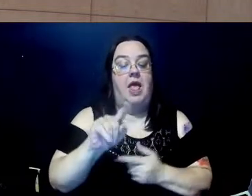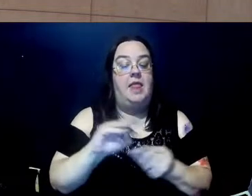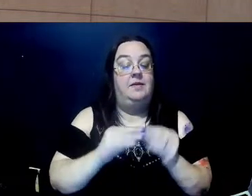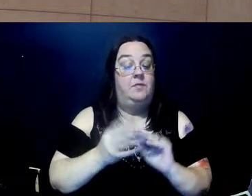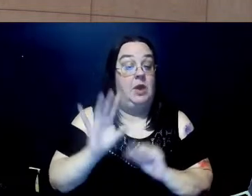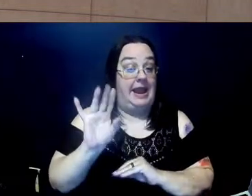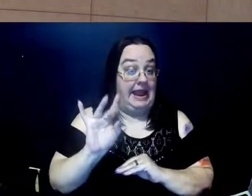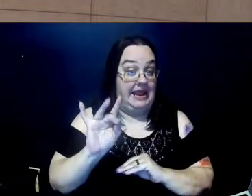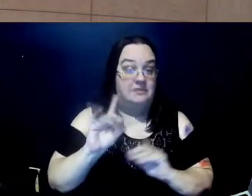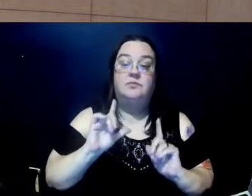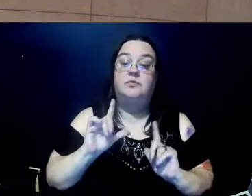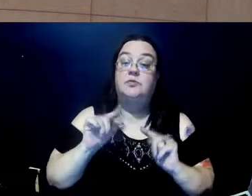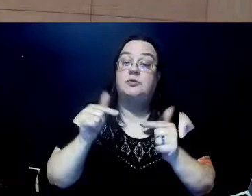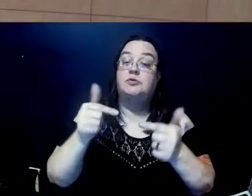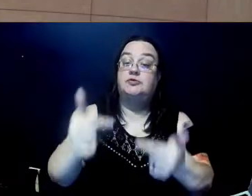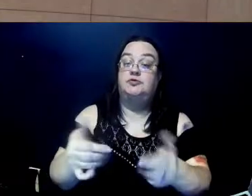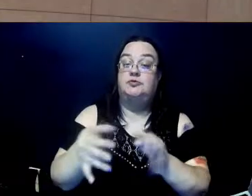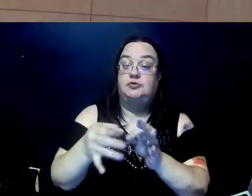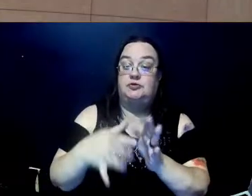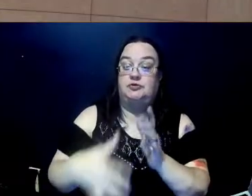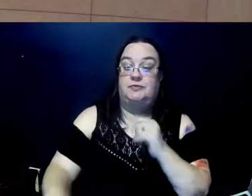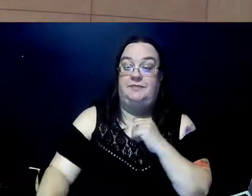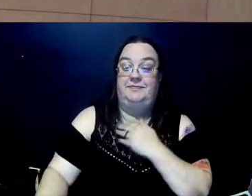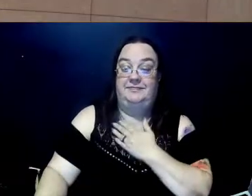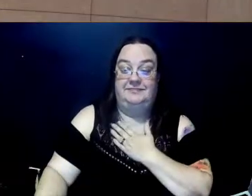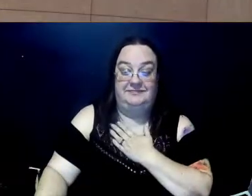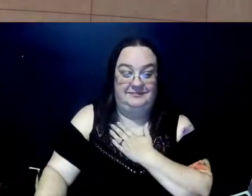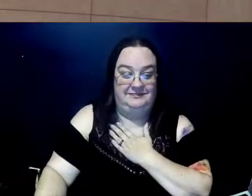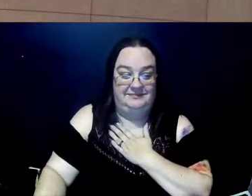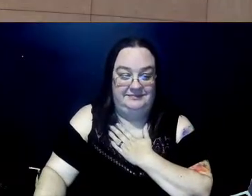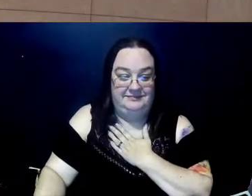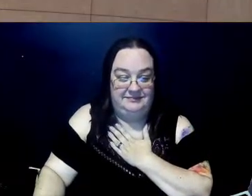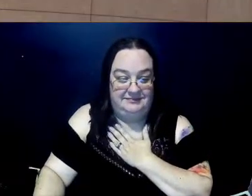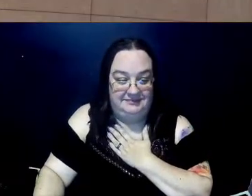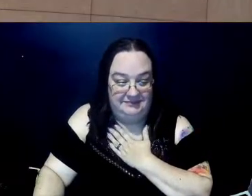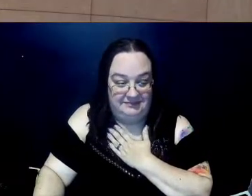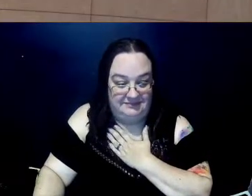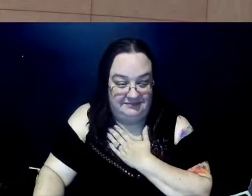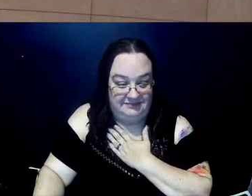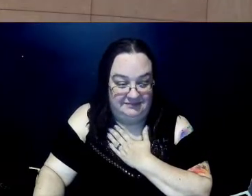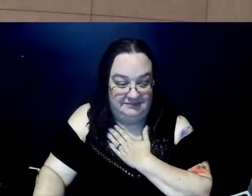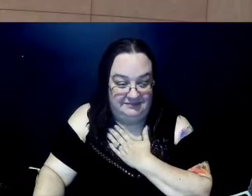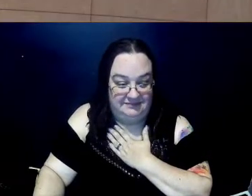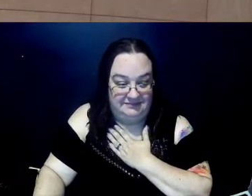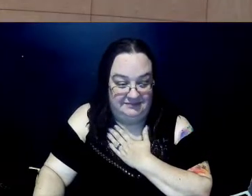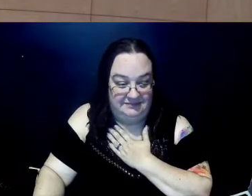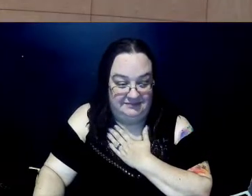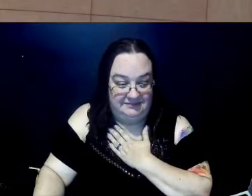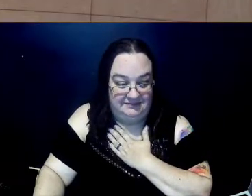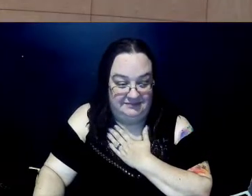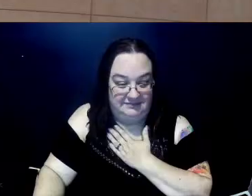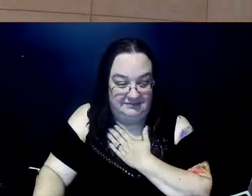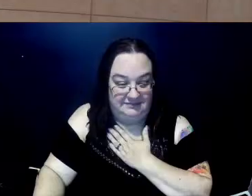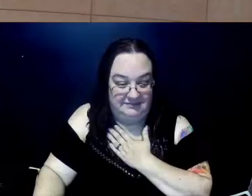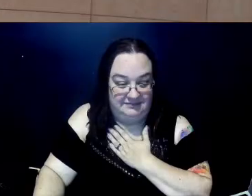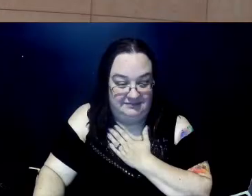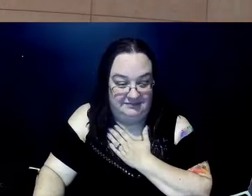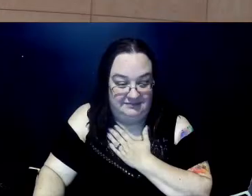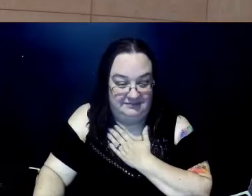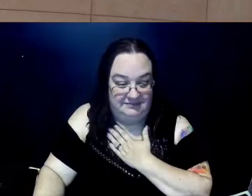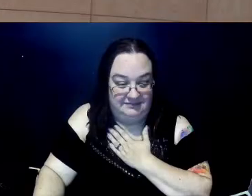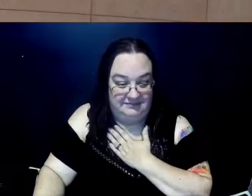8, the Arbor Day proclamation, which all of mayor and council will be signing, I